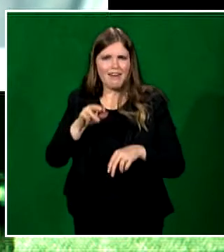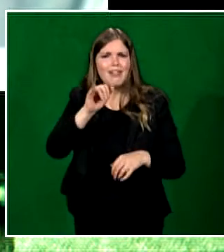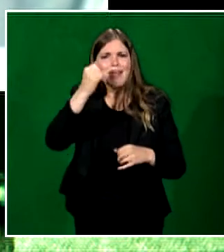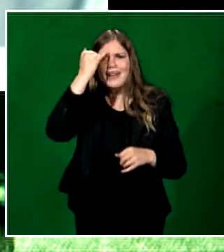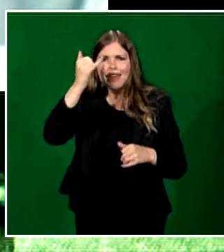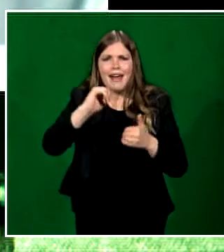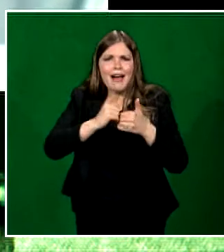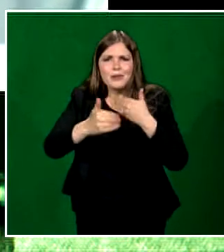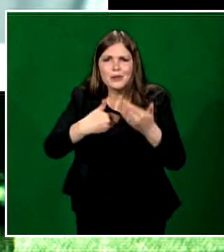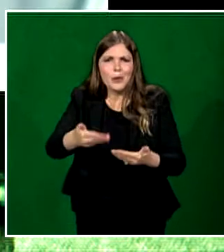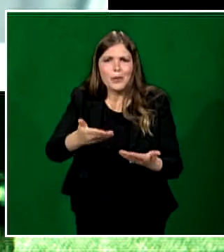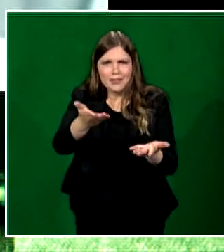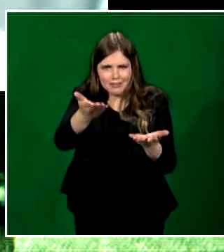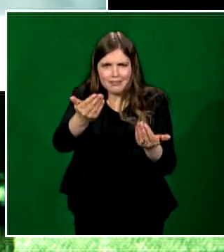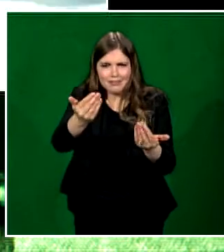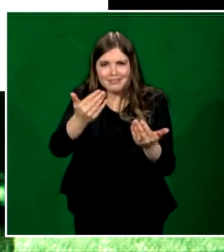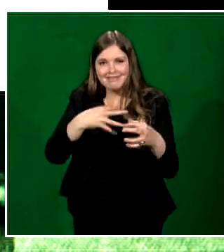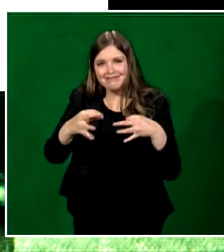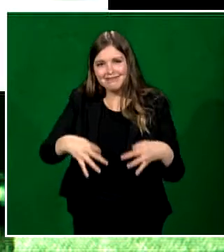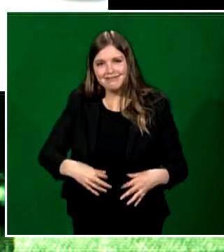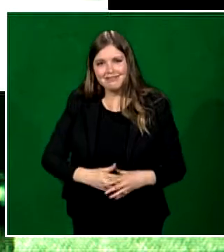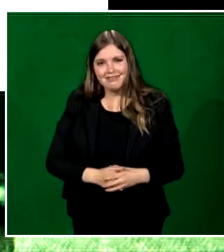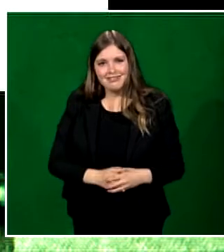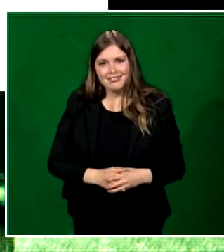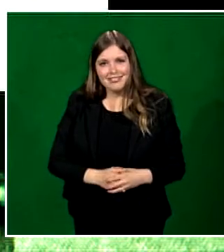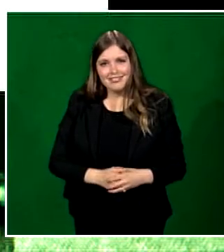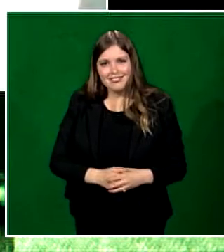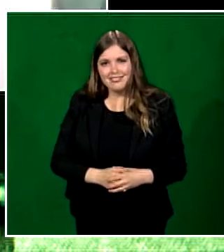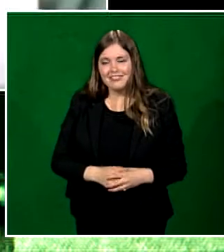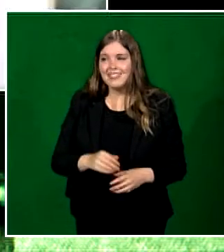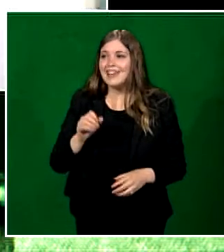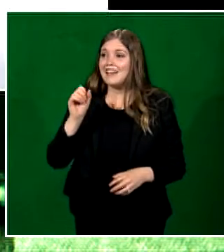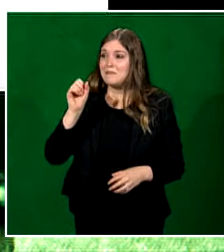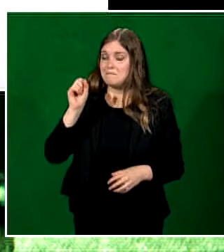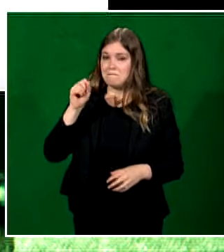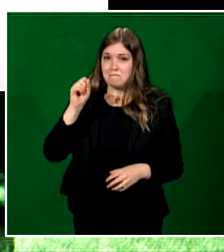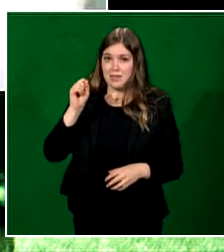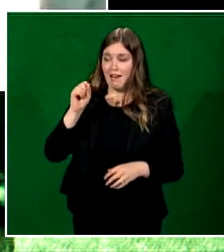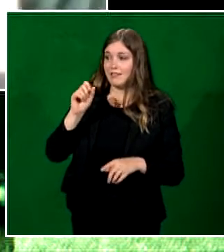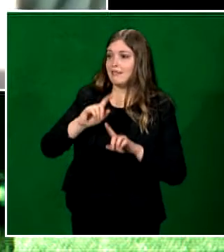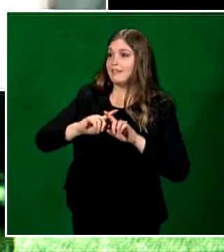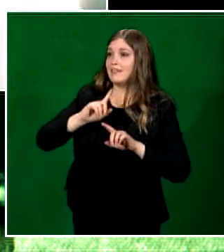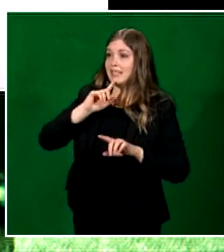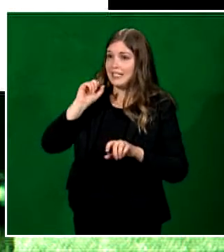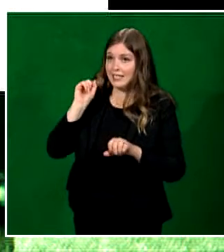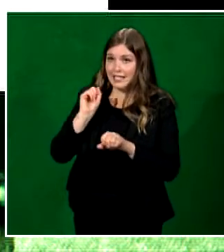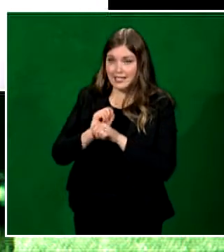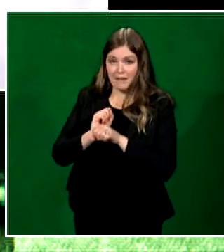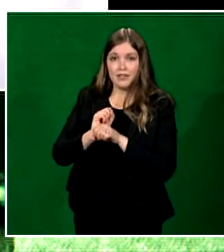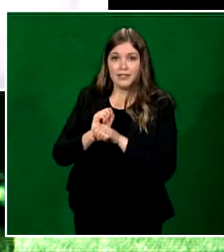developed? Tell us about it. Yeah, definitely. Since then, when we won the award, we went on to participate in